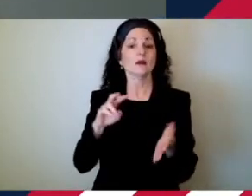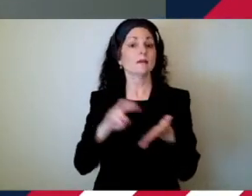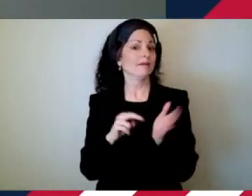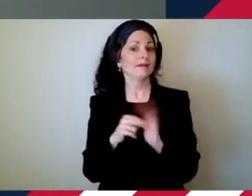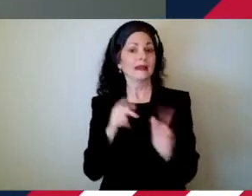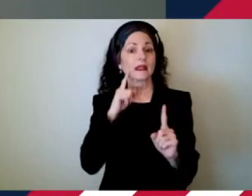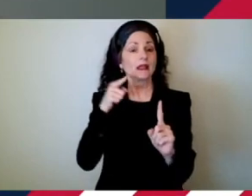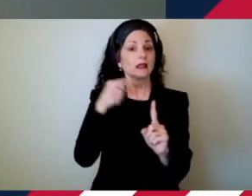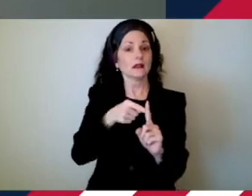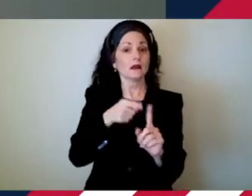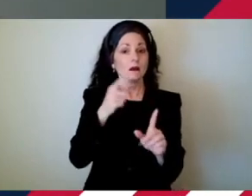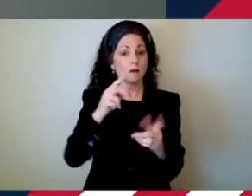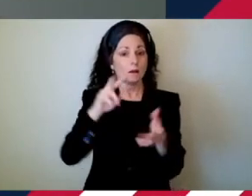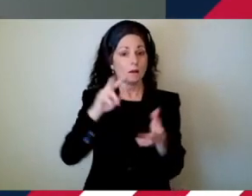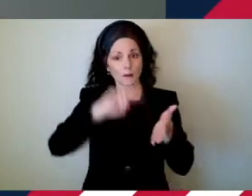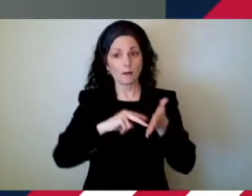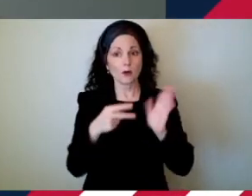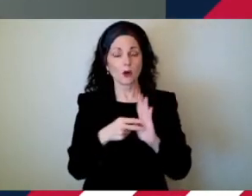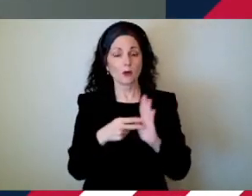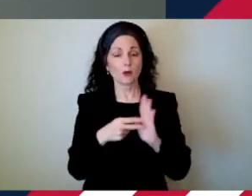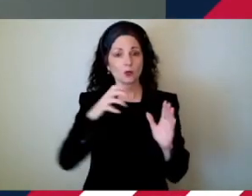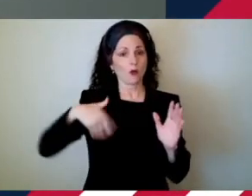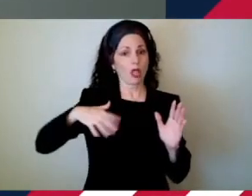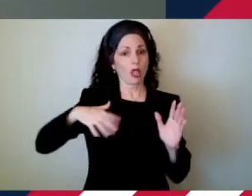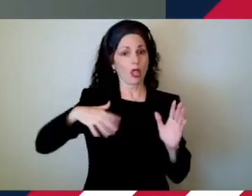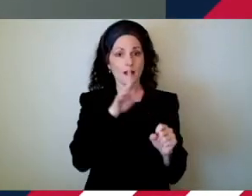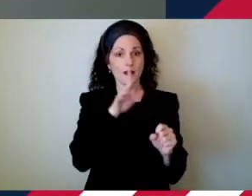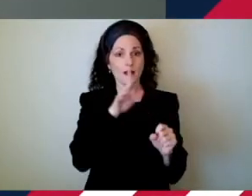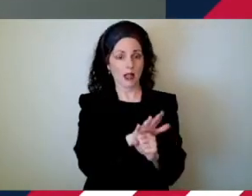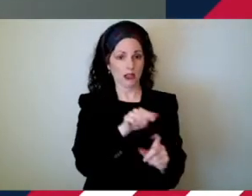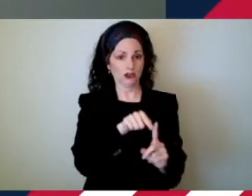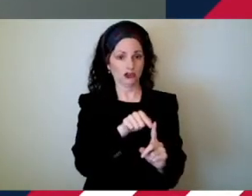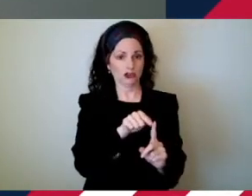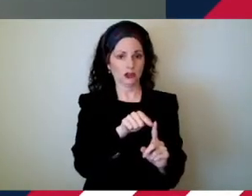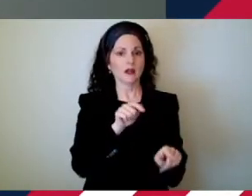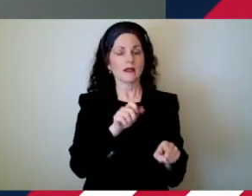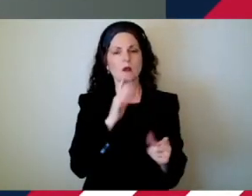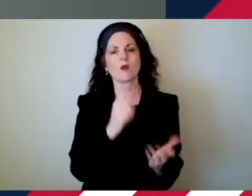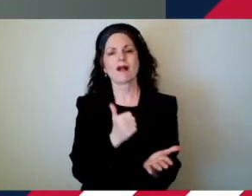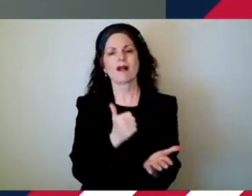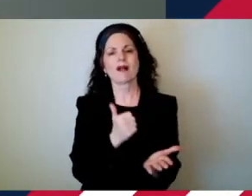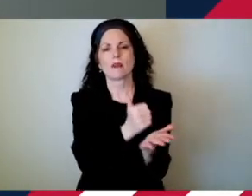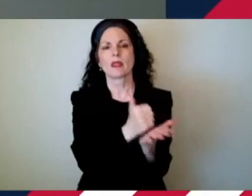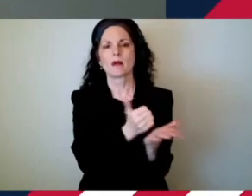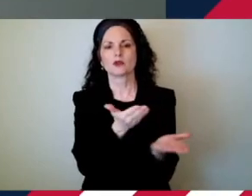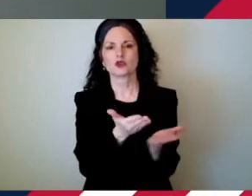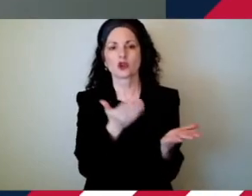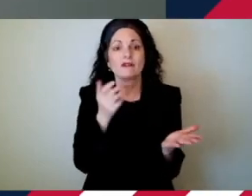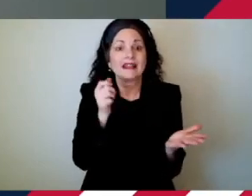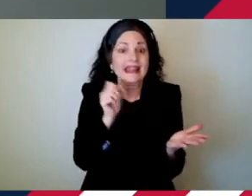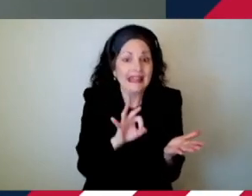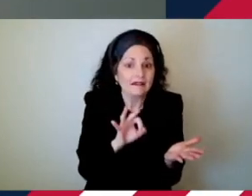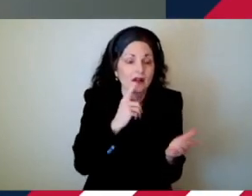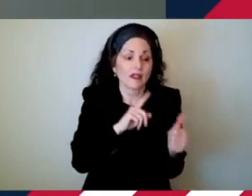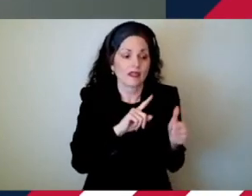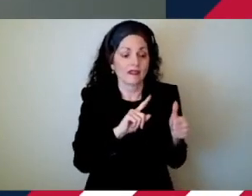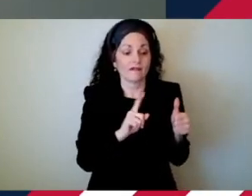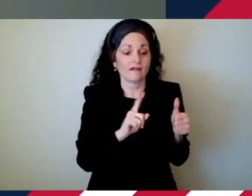was to help decide a consensus candidate in the event that a nominee was not decided on the first ballot.